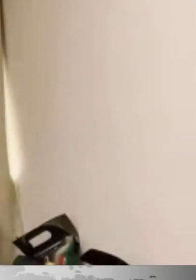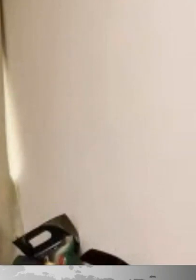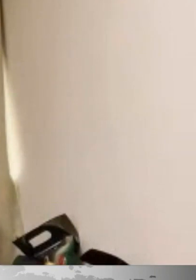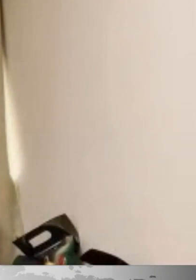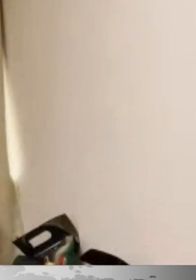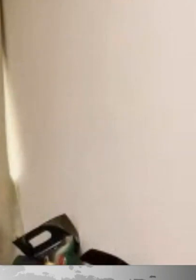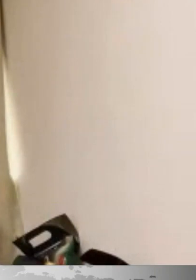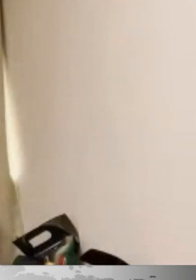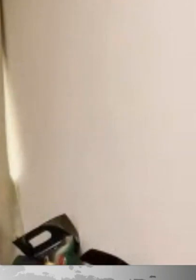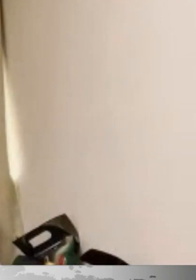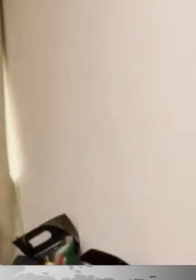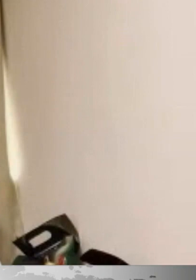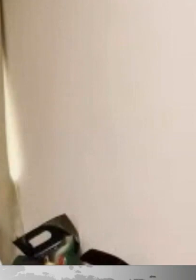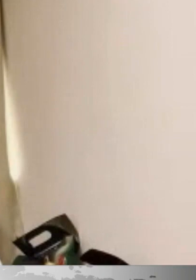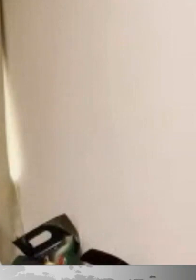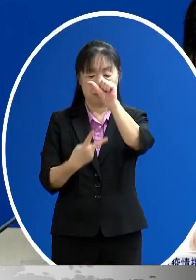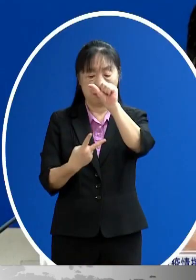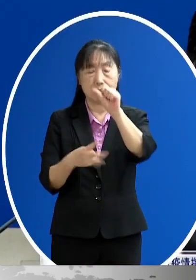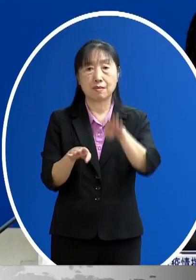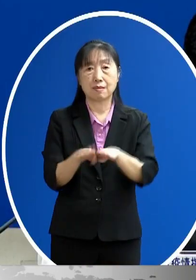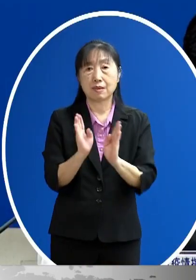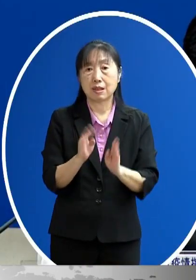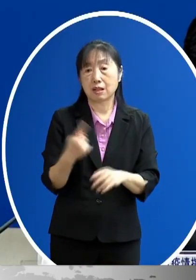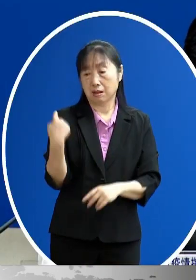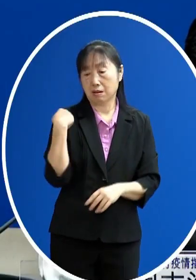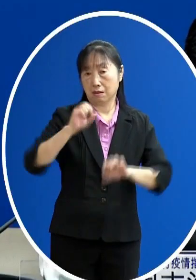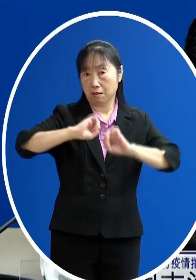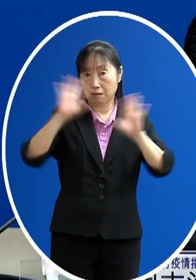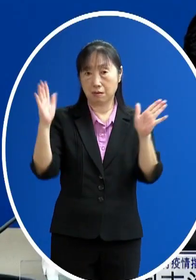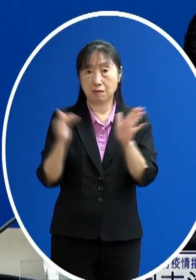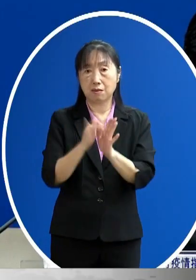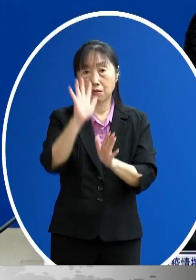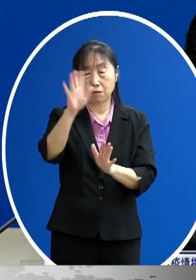staff, to corroborate the results.